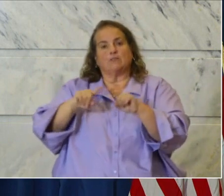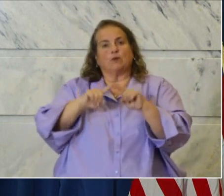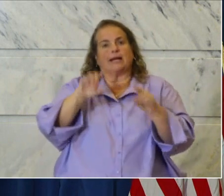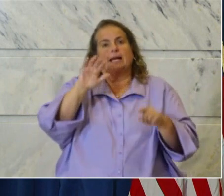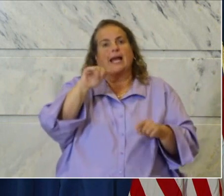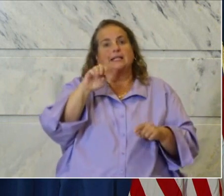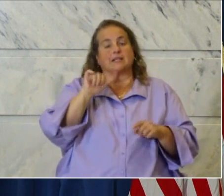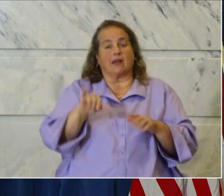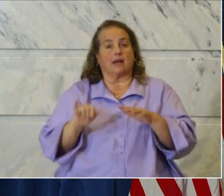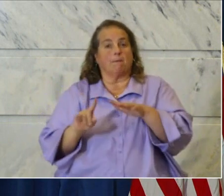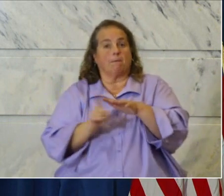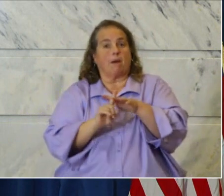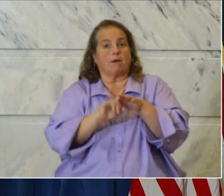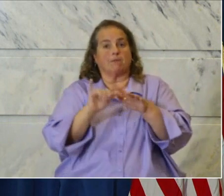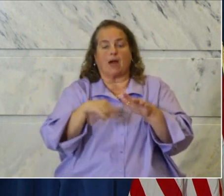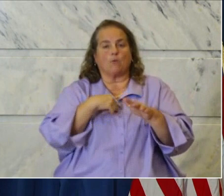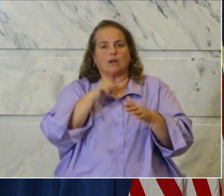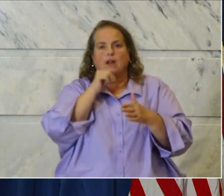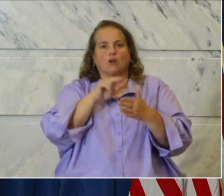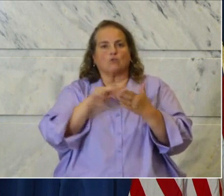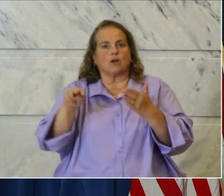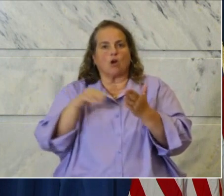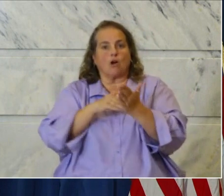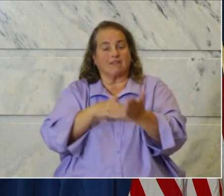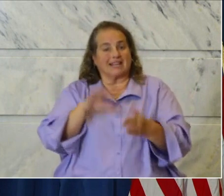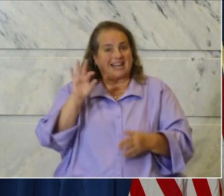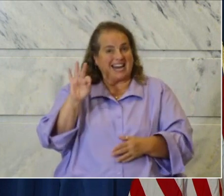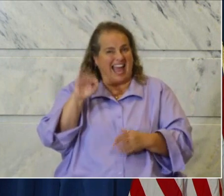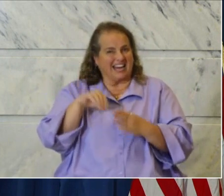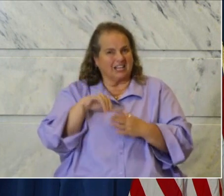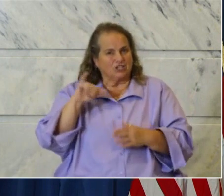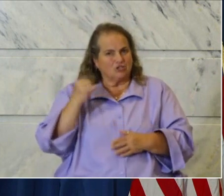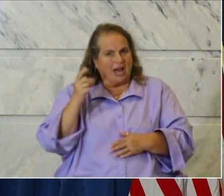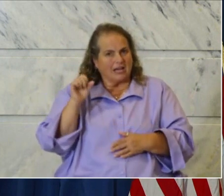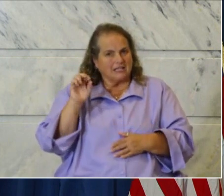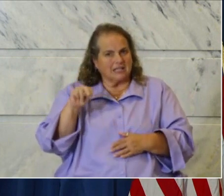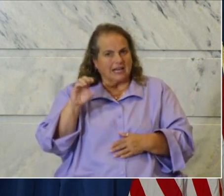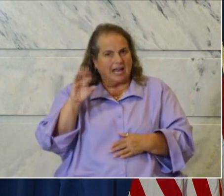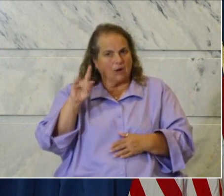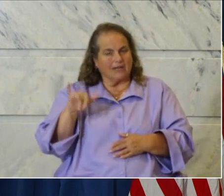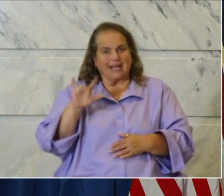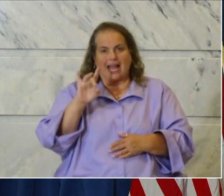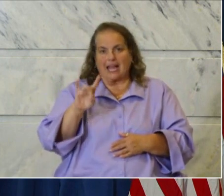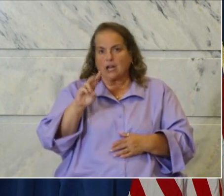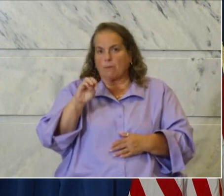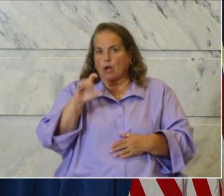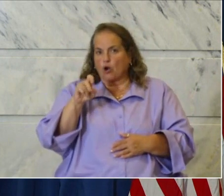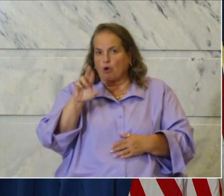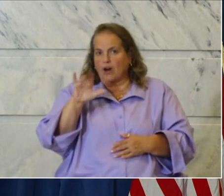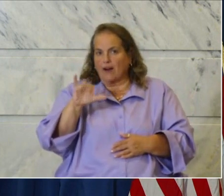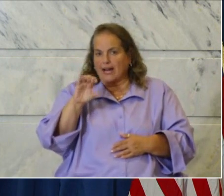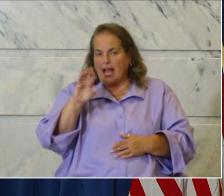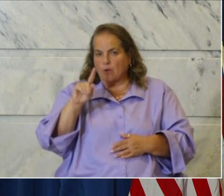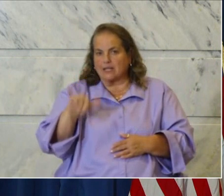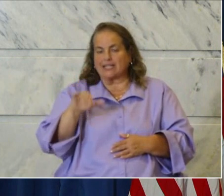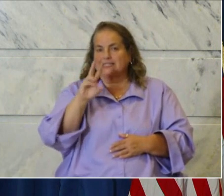reading all that often. We got 9 in Jackson County. We got 8 in McCreary County, 6 in